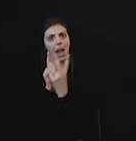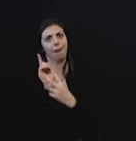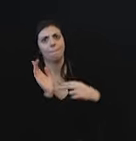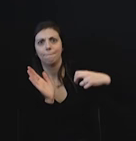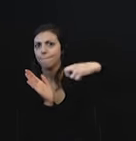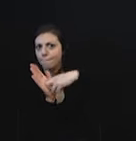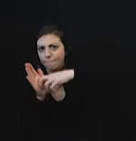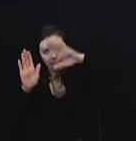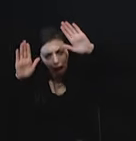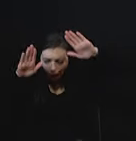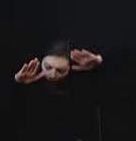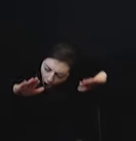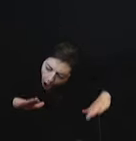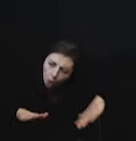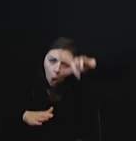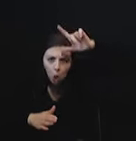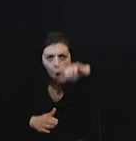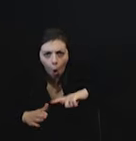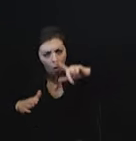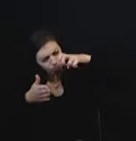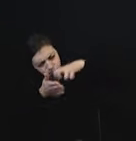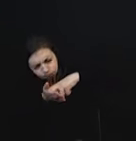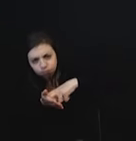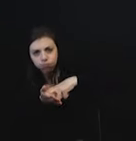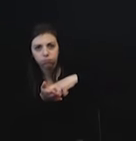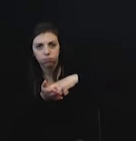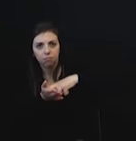bowed low to him.